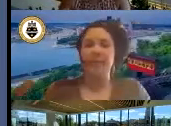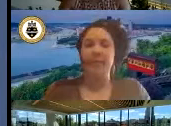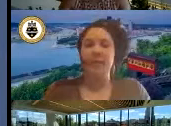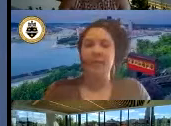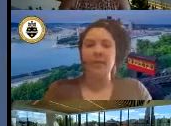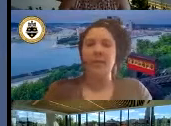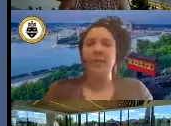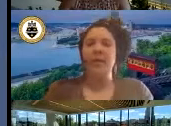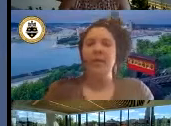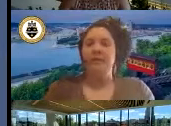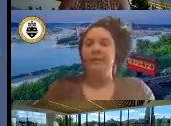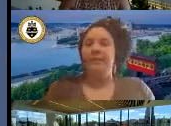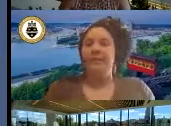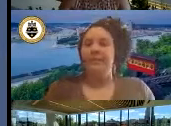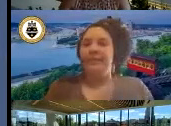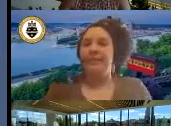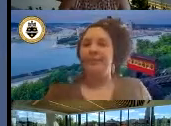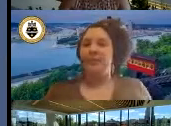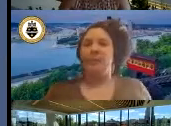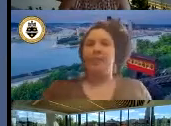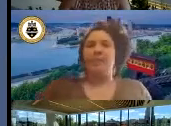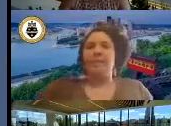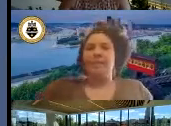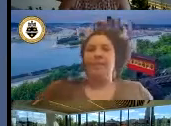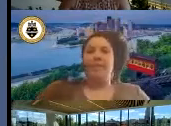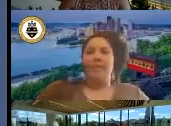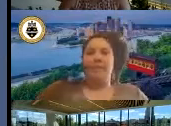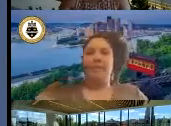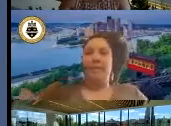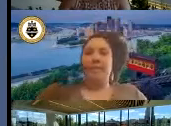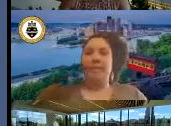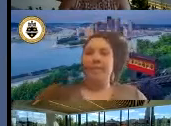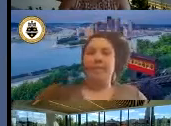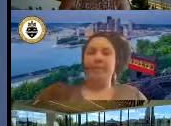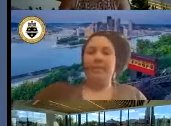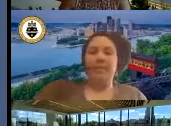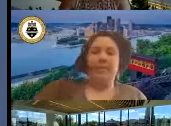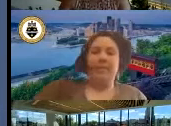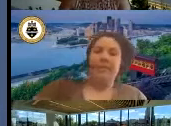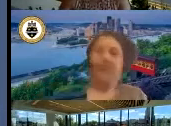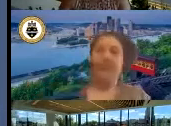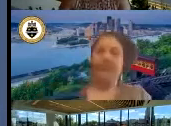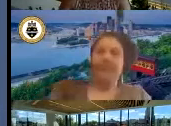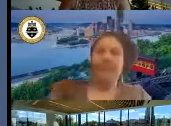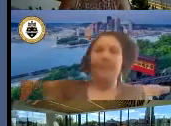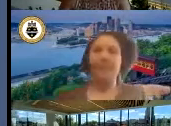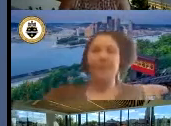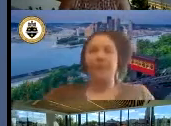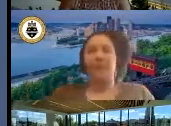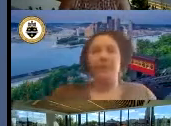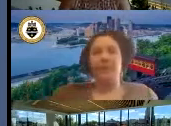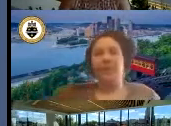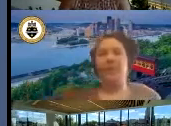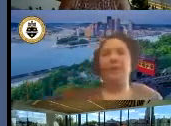to look at the slides at our website. We'll be sharing that on the chat really soon. And just letting everybody know